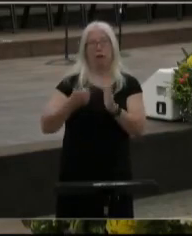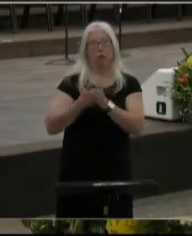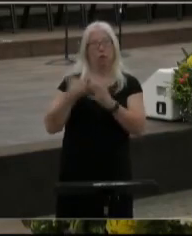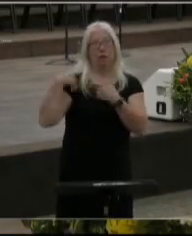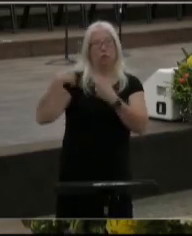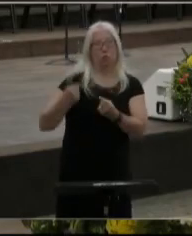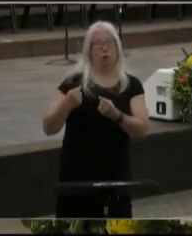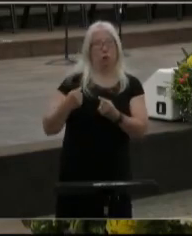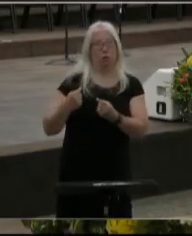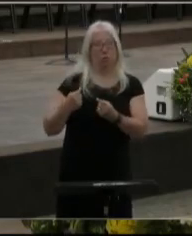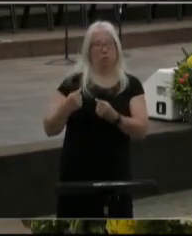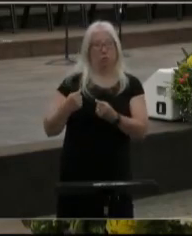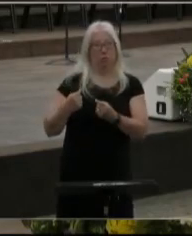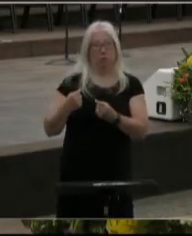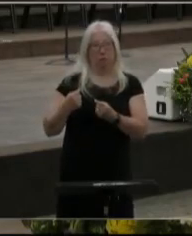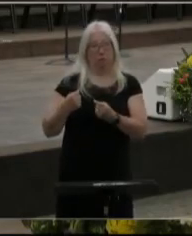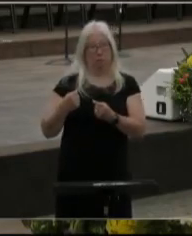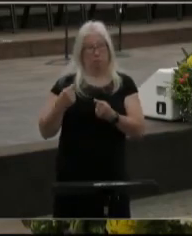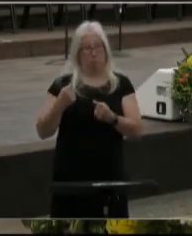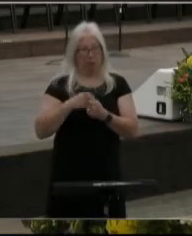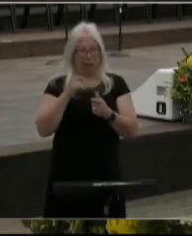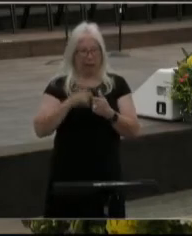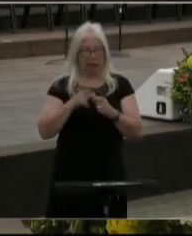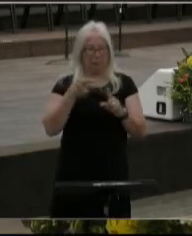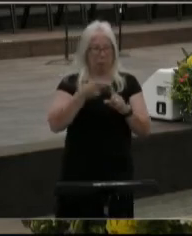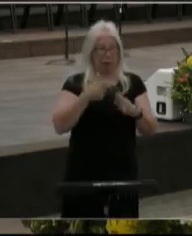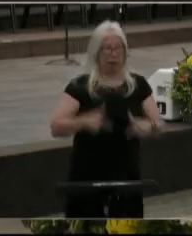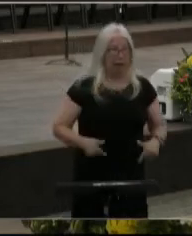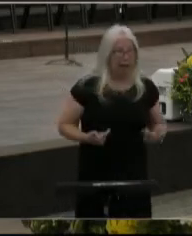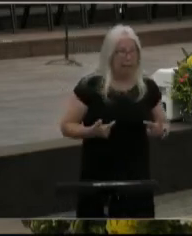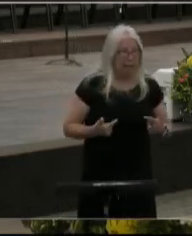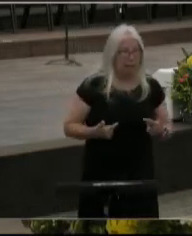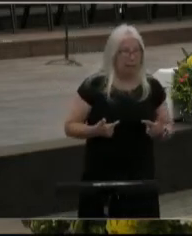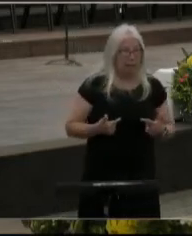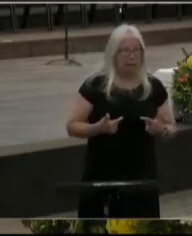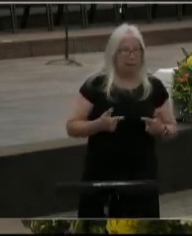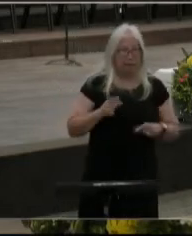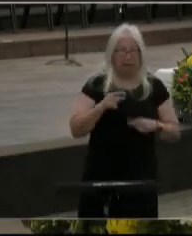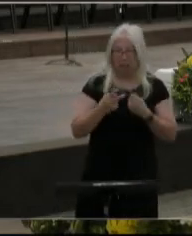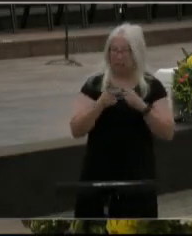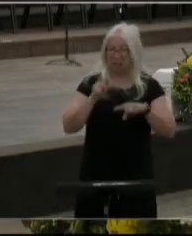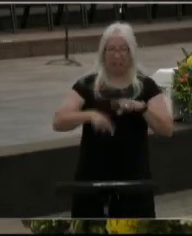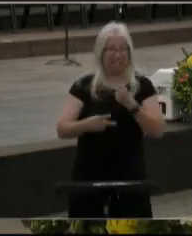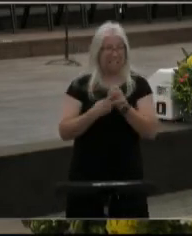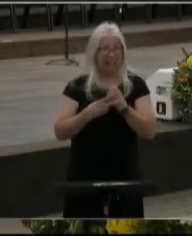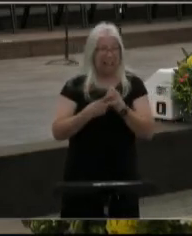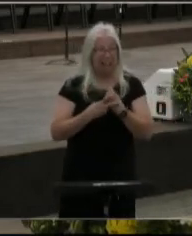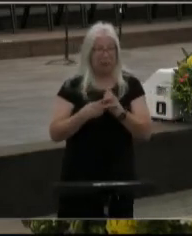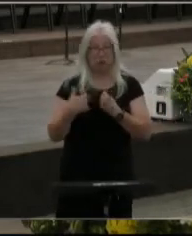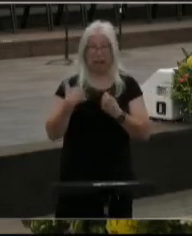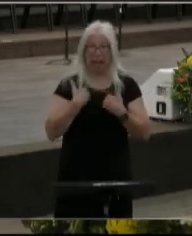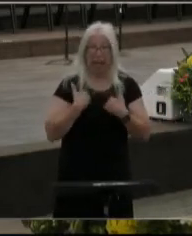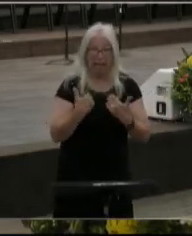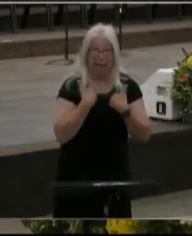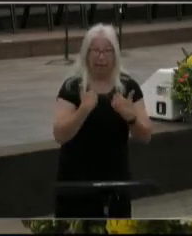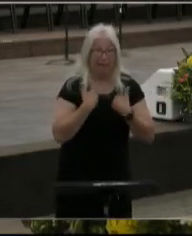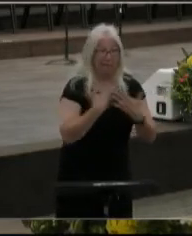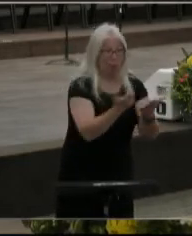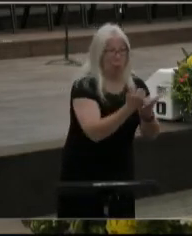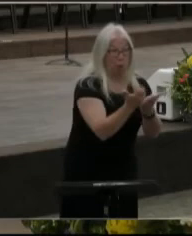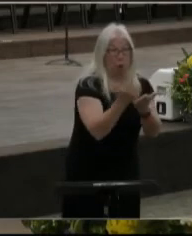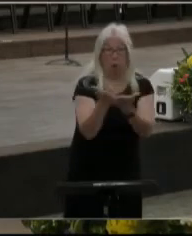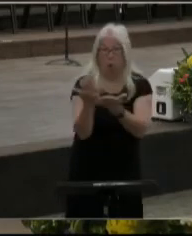Himself strong. But we've gotten to such a point in our life. We can't save anything because we've got to have everything. We